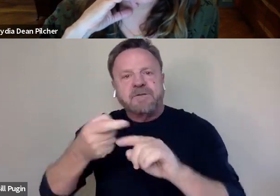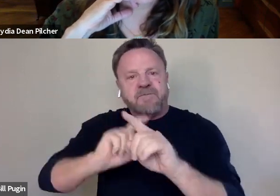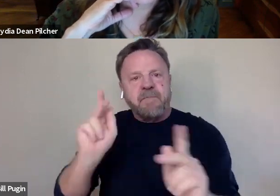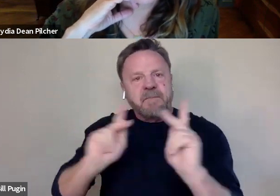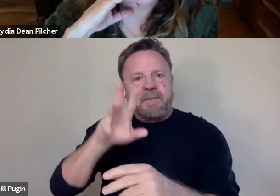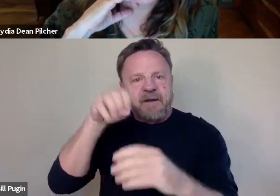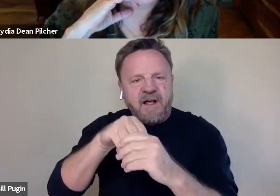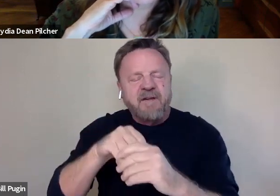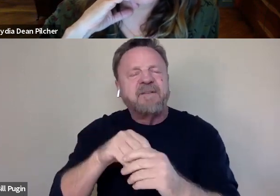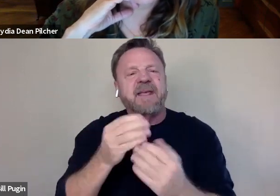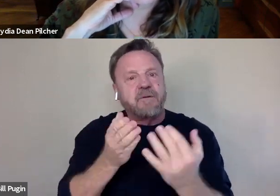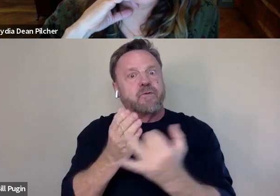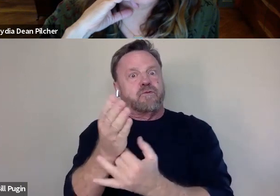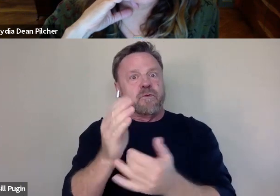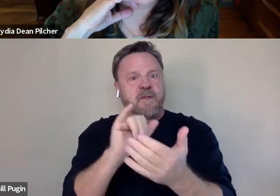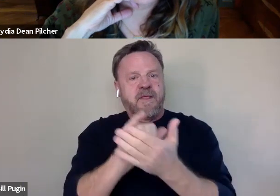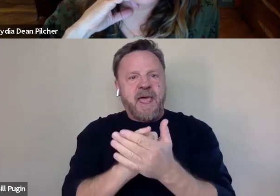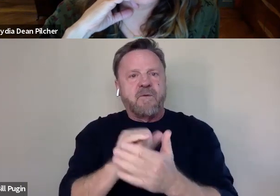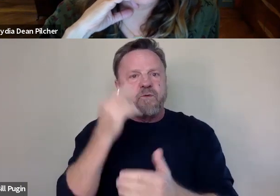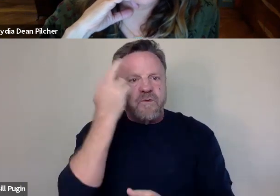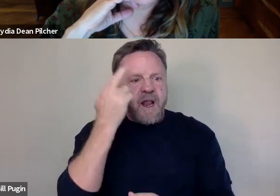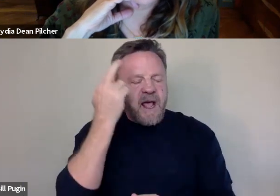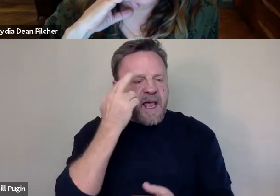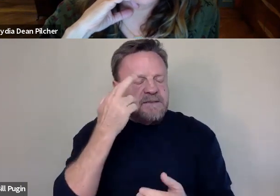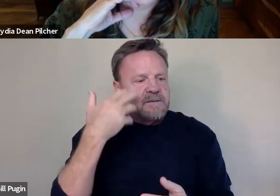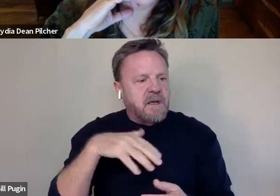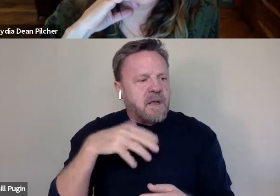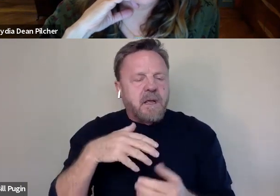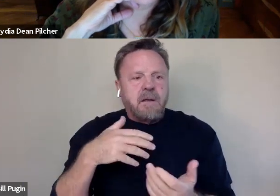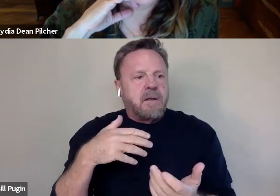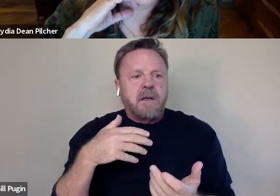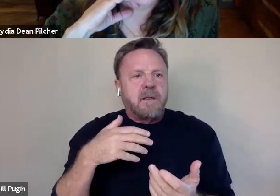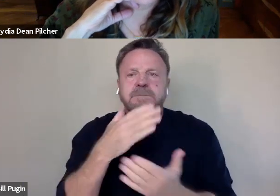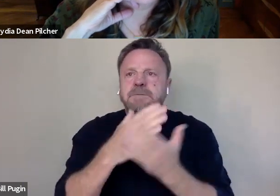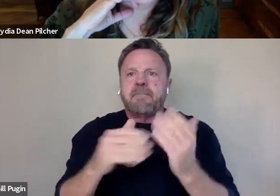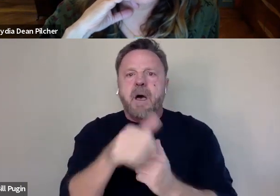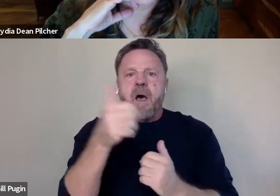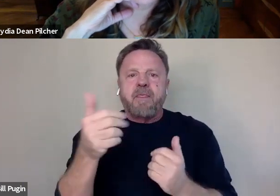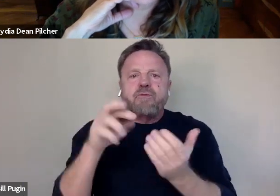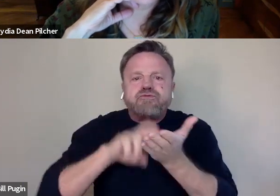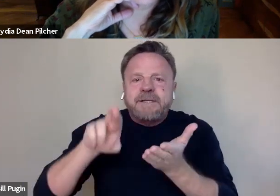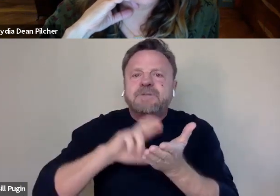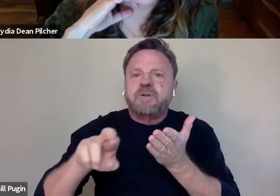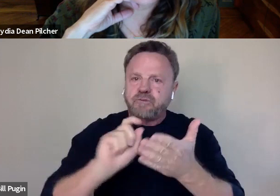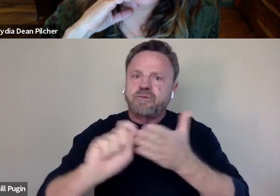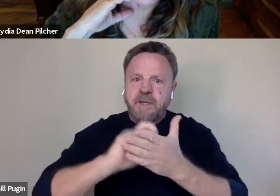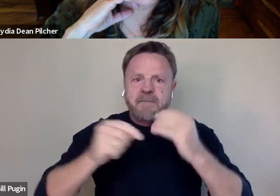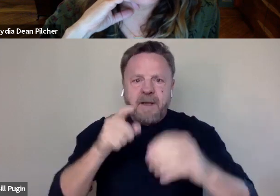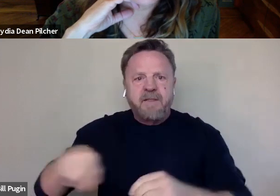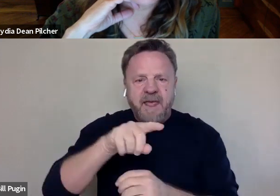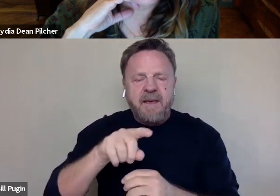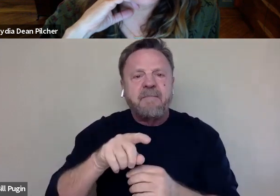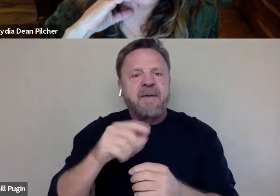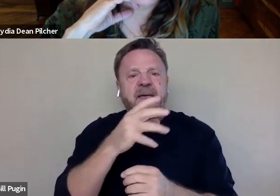it was through that we realized that there are, and some other research that has been written about them, that